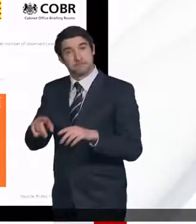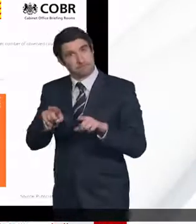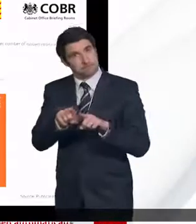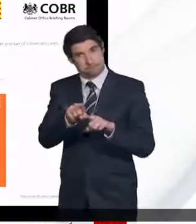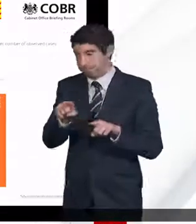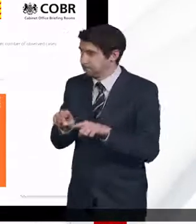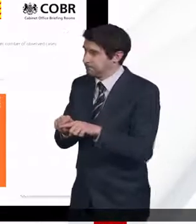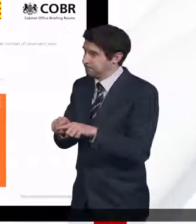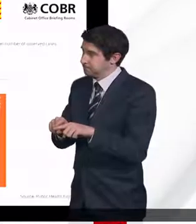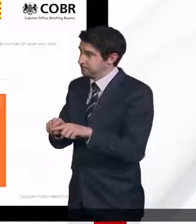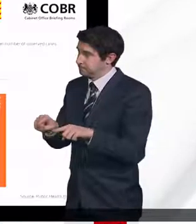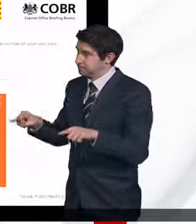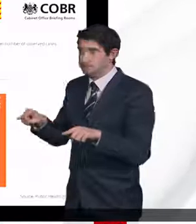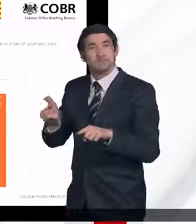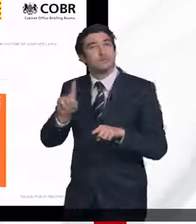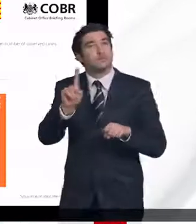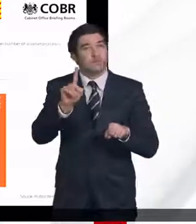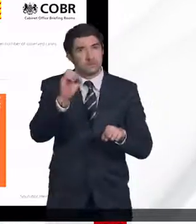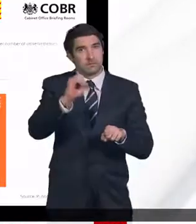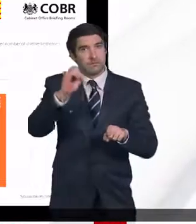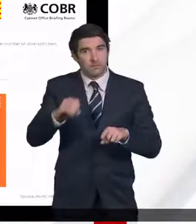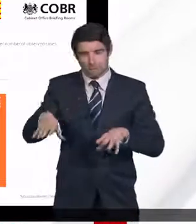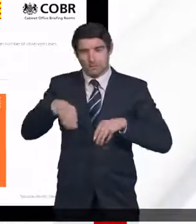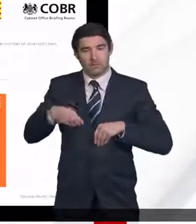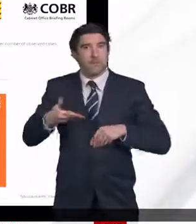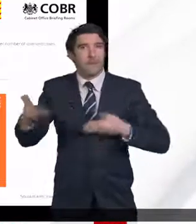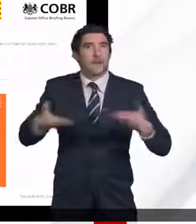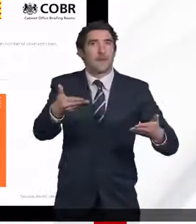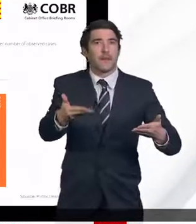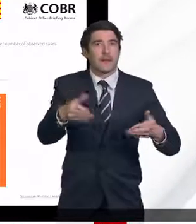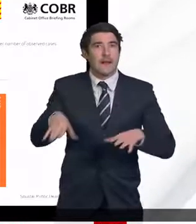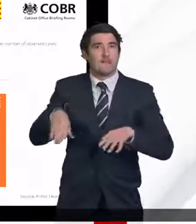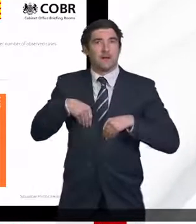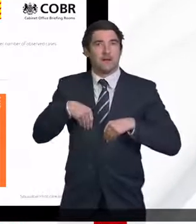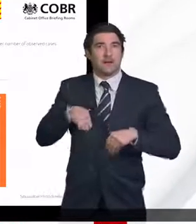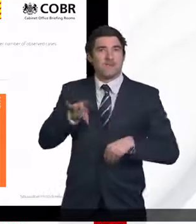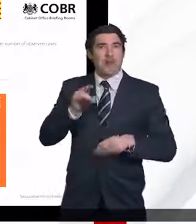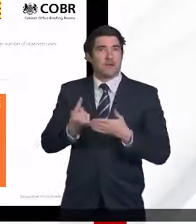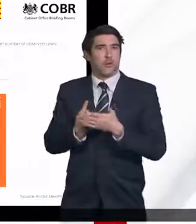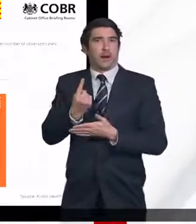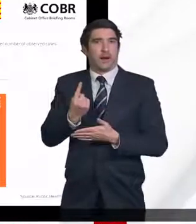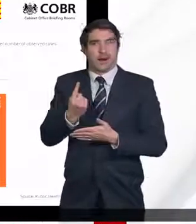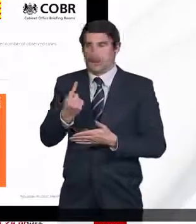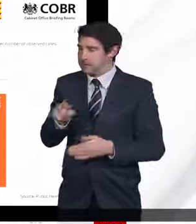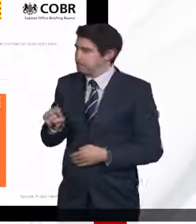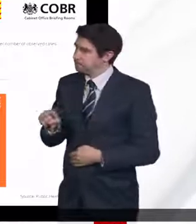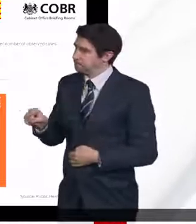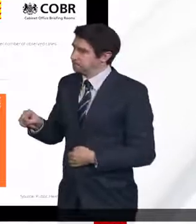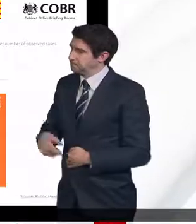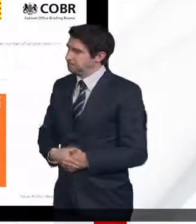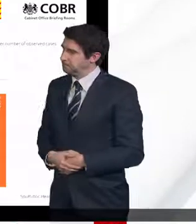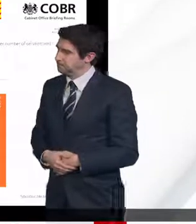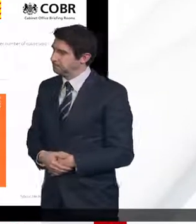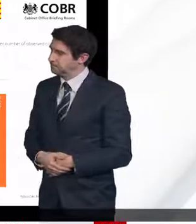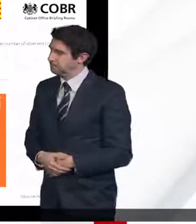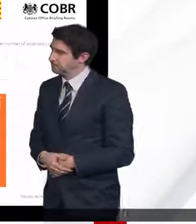of infections. So the less social contact, the less the chance is that the virus can move from one person